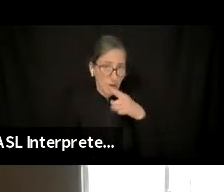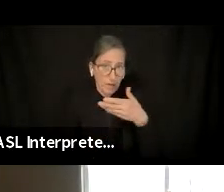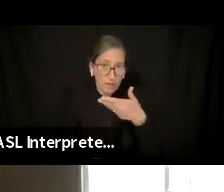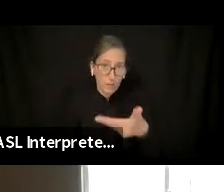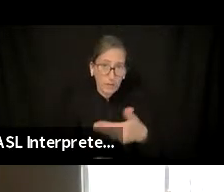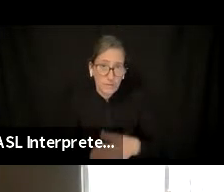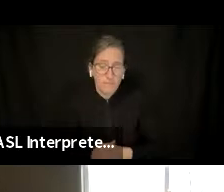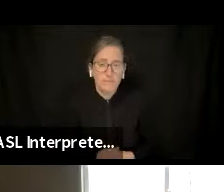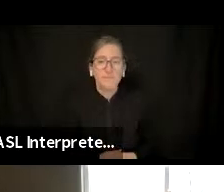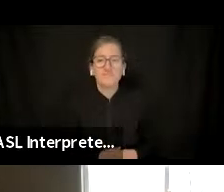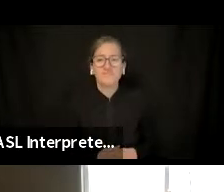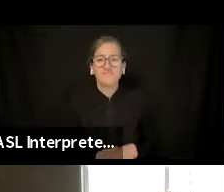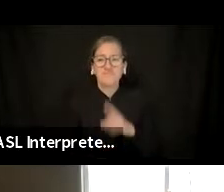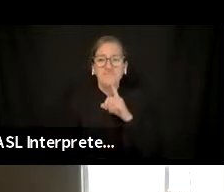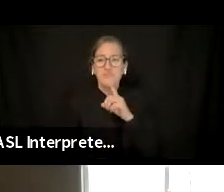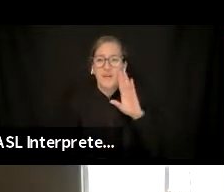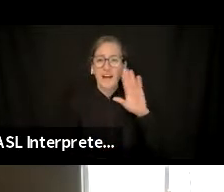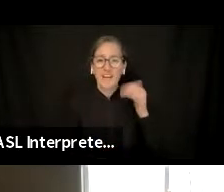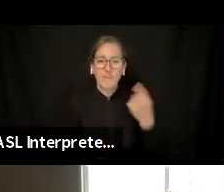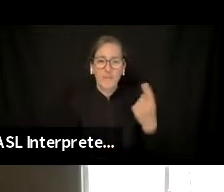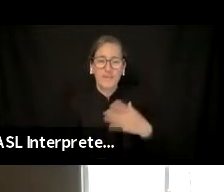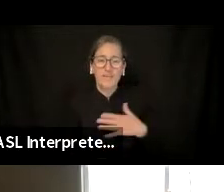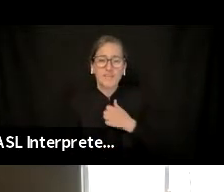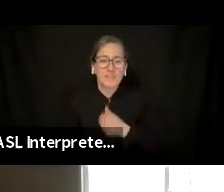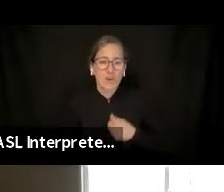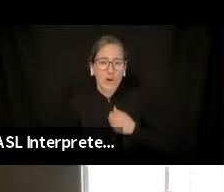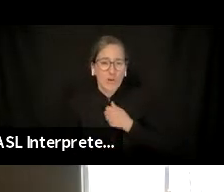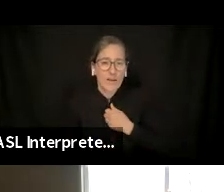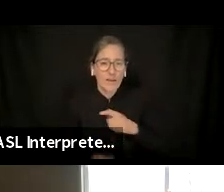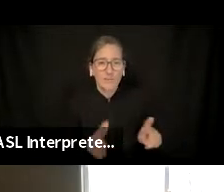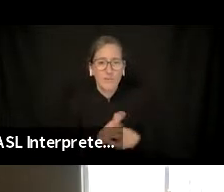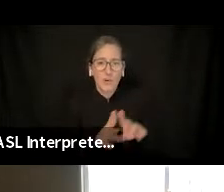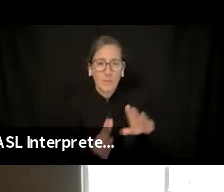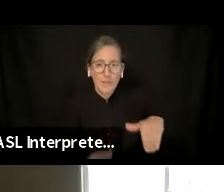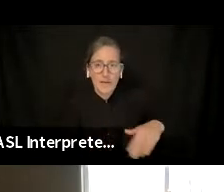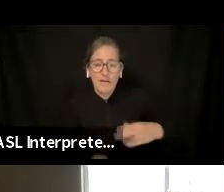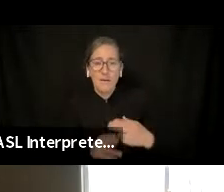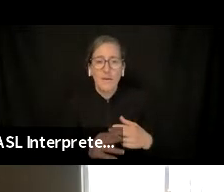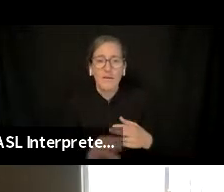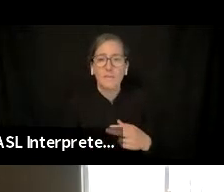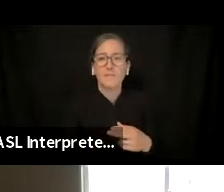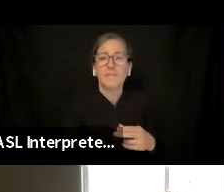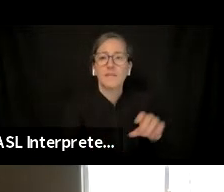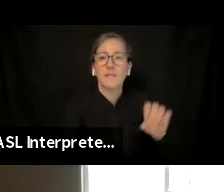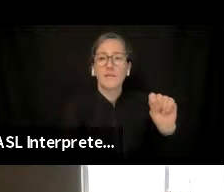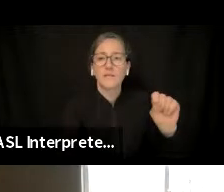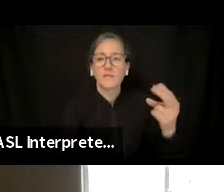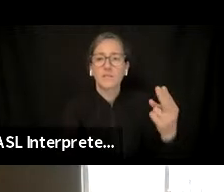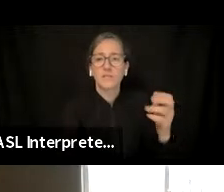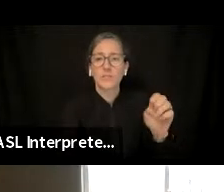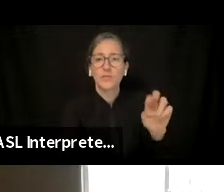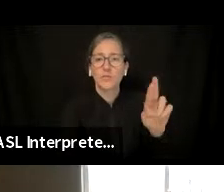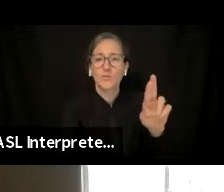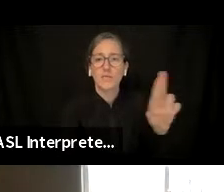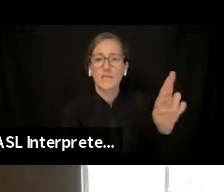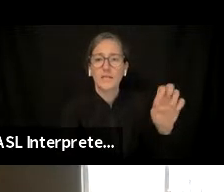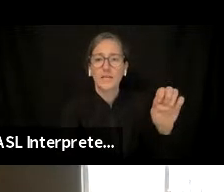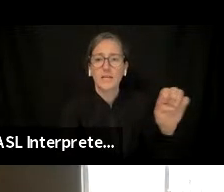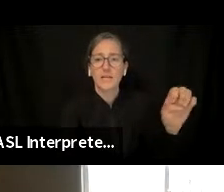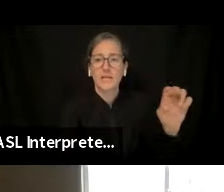everyone. Sorry I'm late. My name is Shireen Azodi, and it's such a pleasure to be here today.